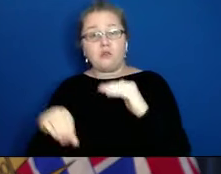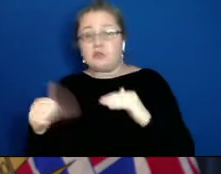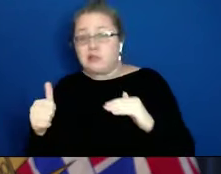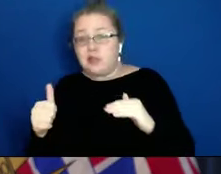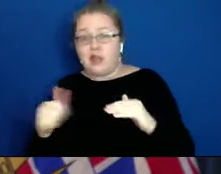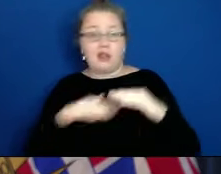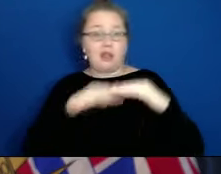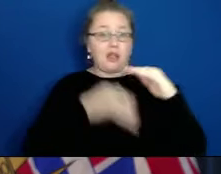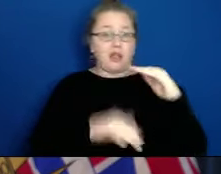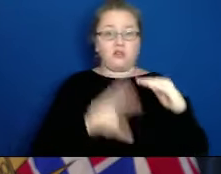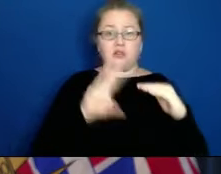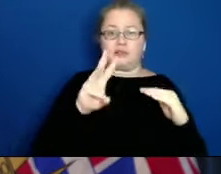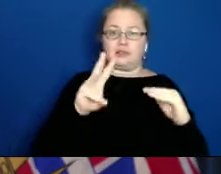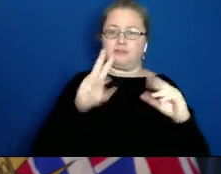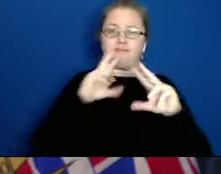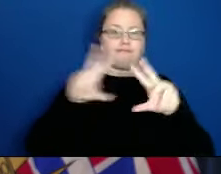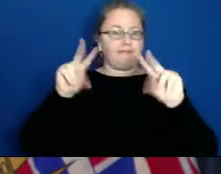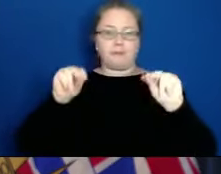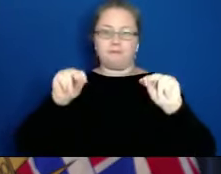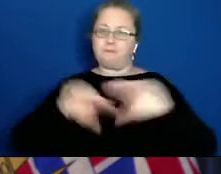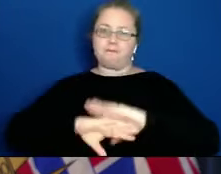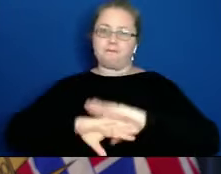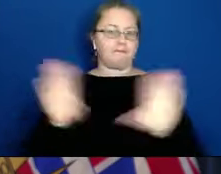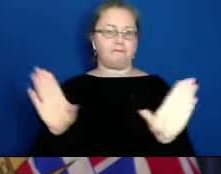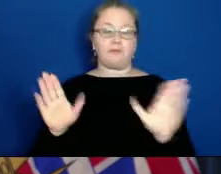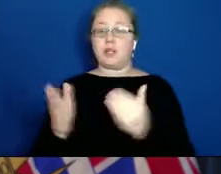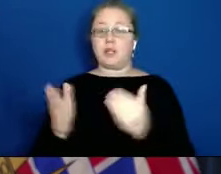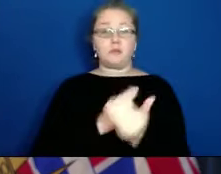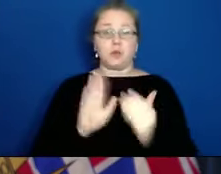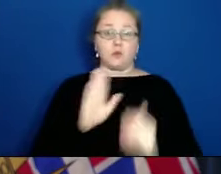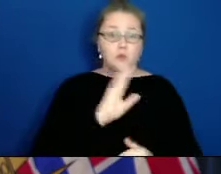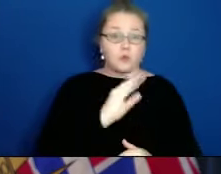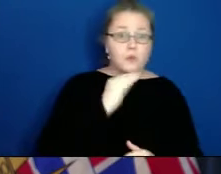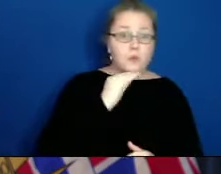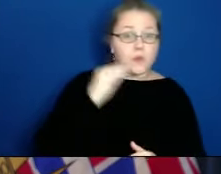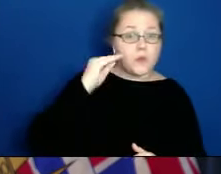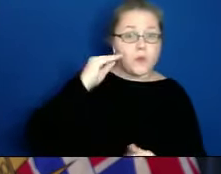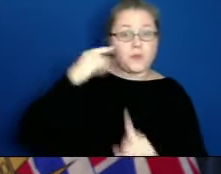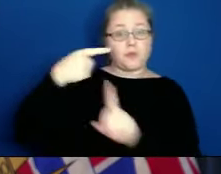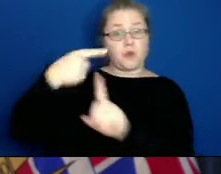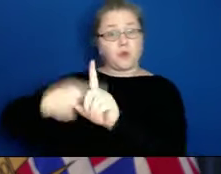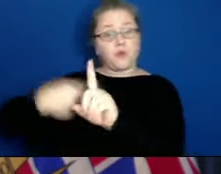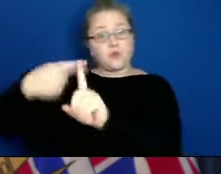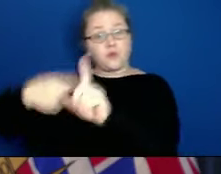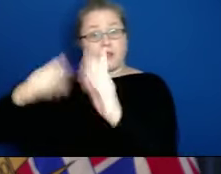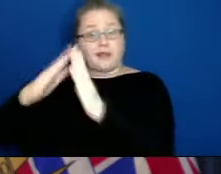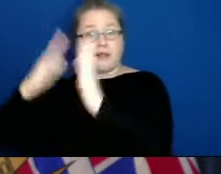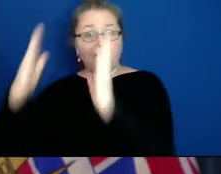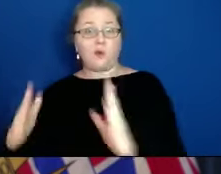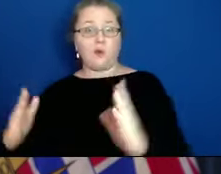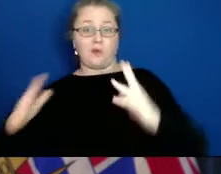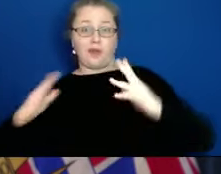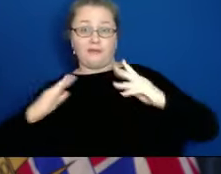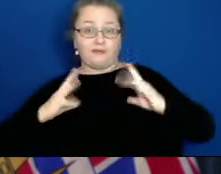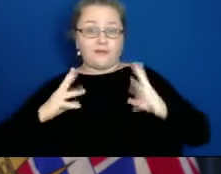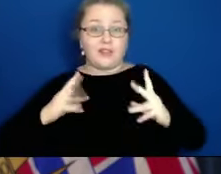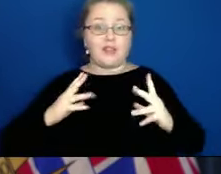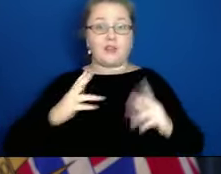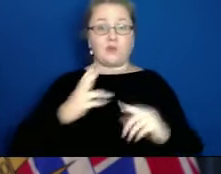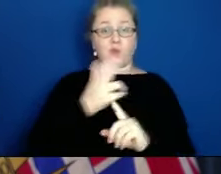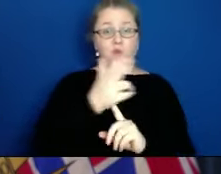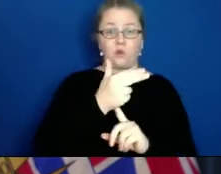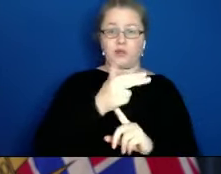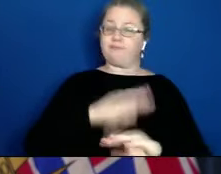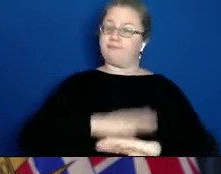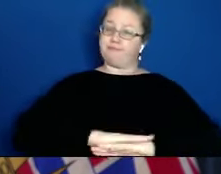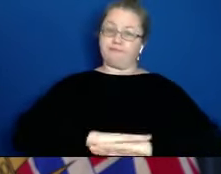immediate household. This applies in our homes, vacation rentals, and in the community, and in public venues, including those with less